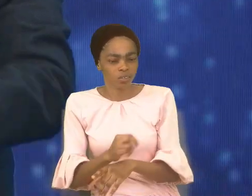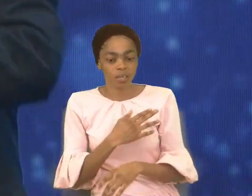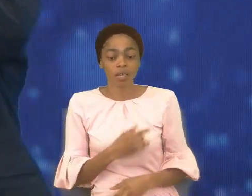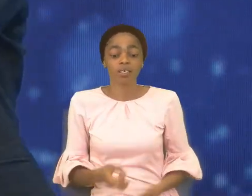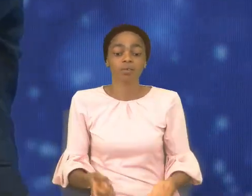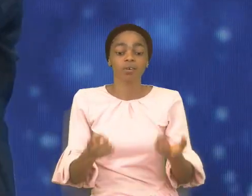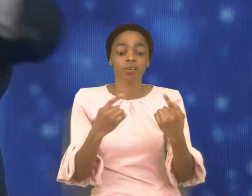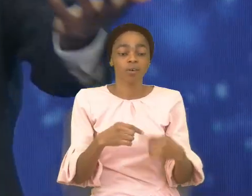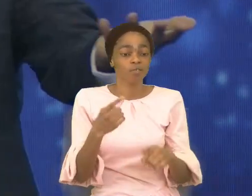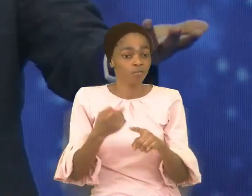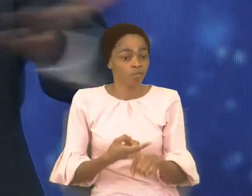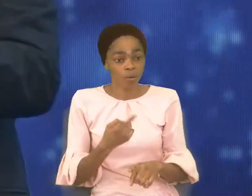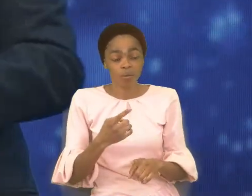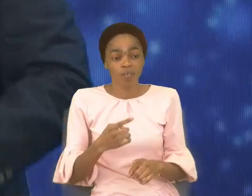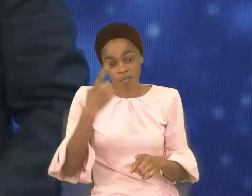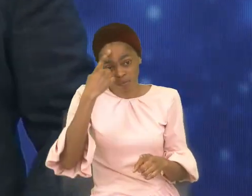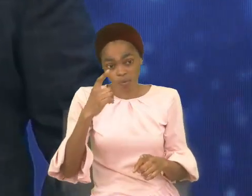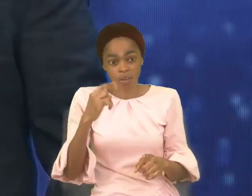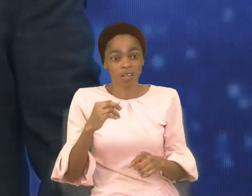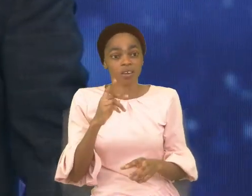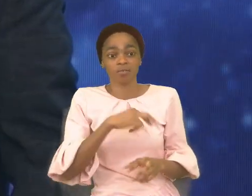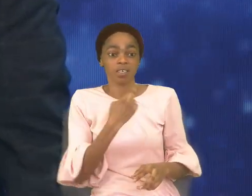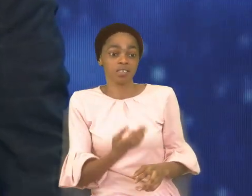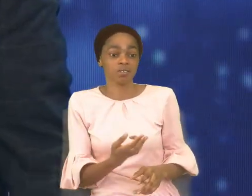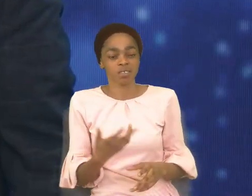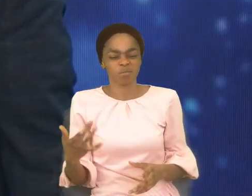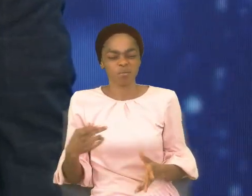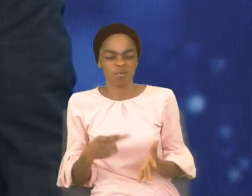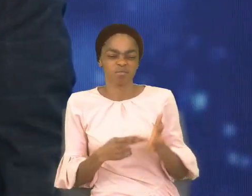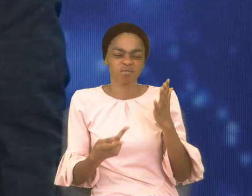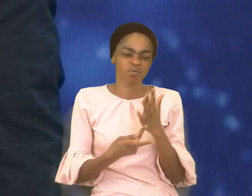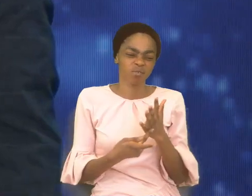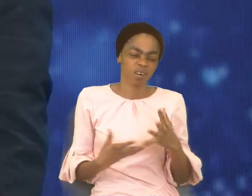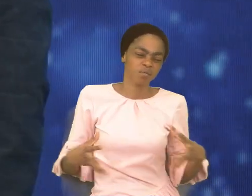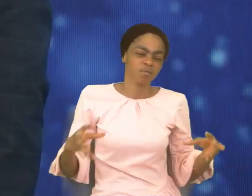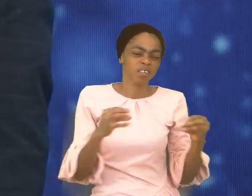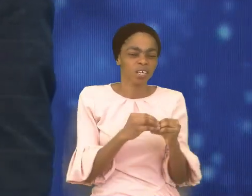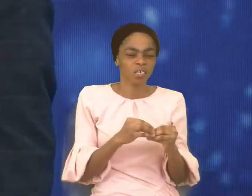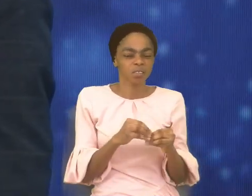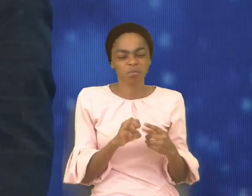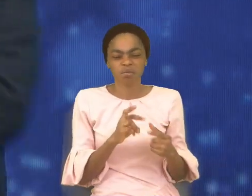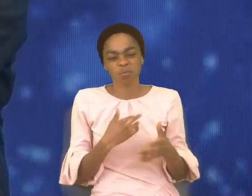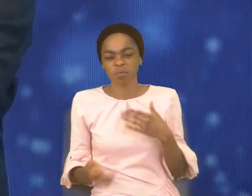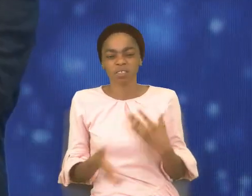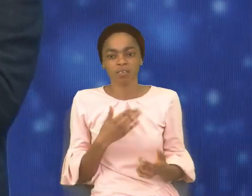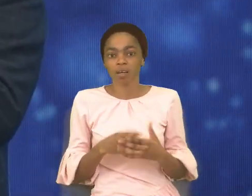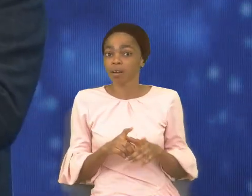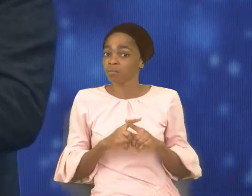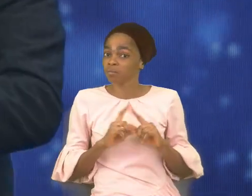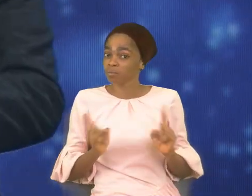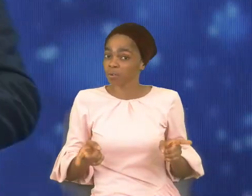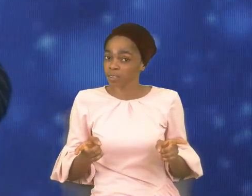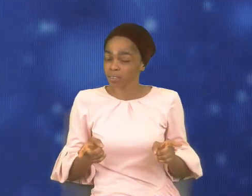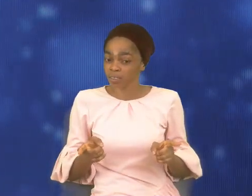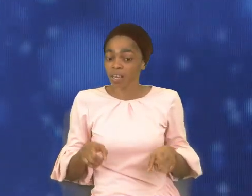retreat, convention, and whatever. But while they are there, they appear to fear